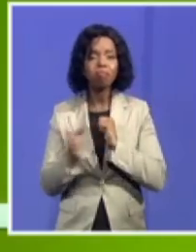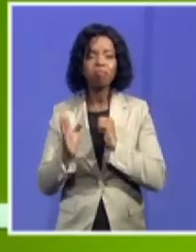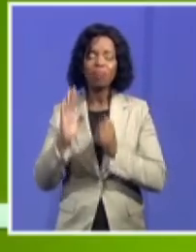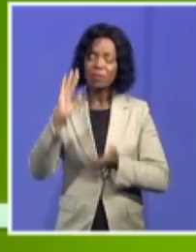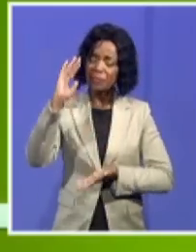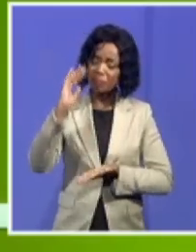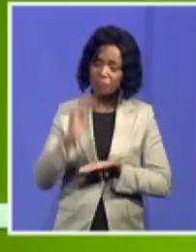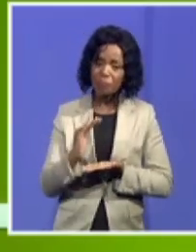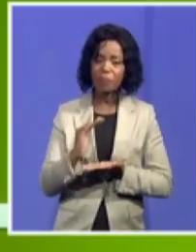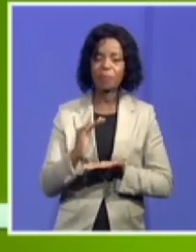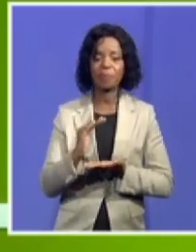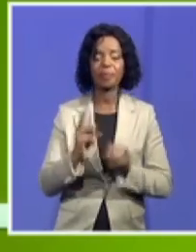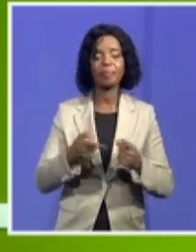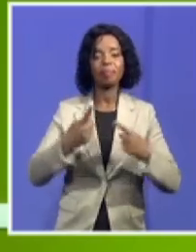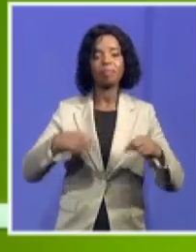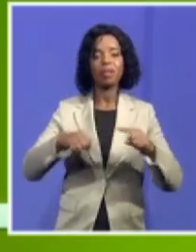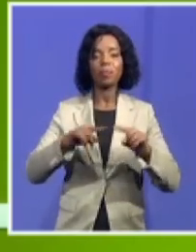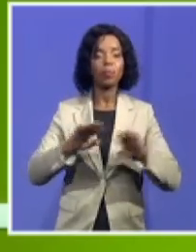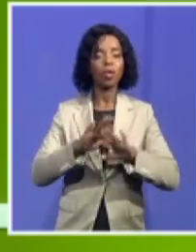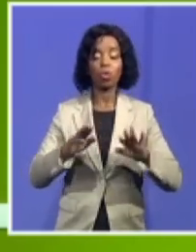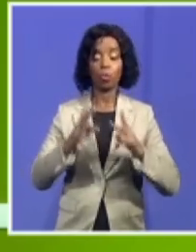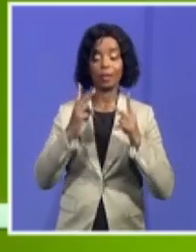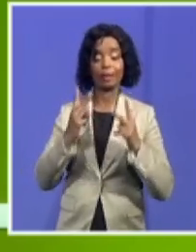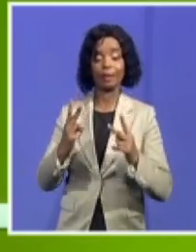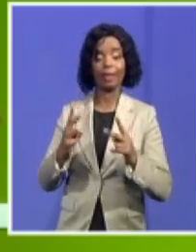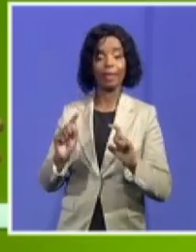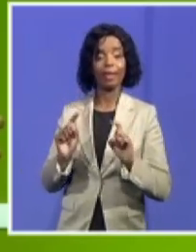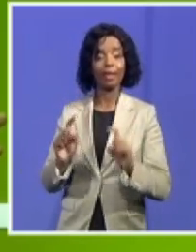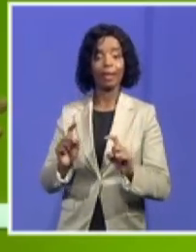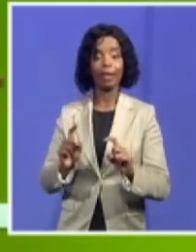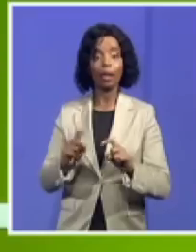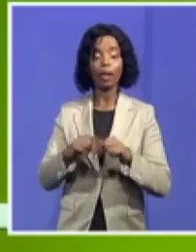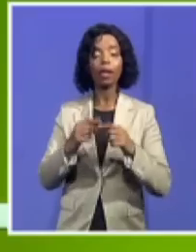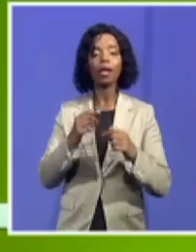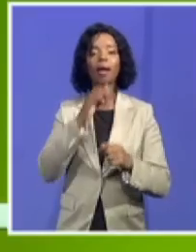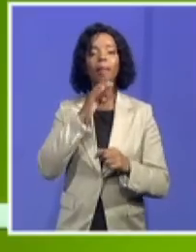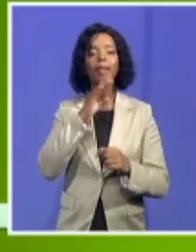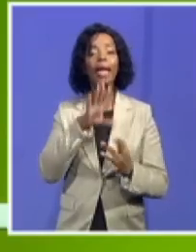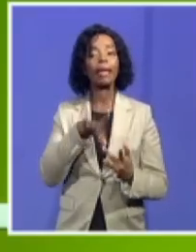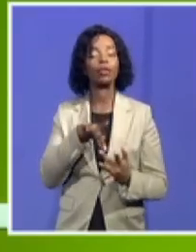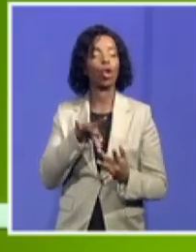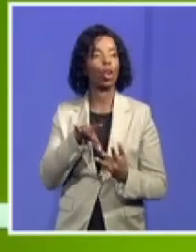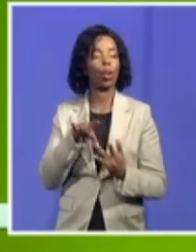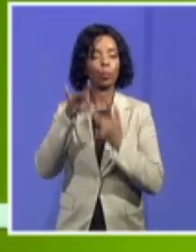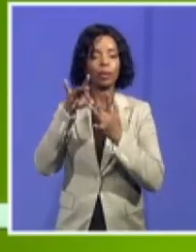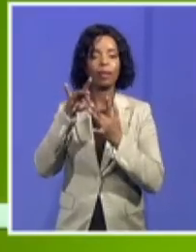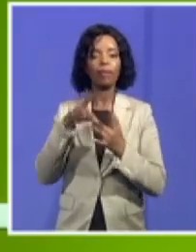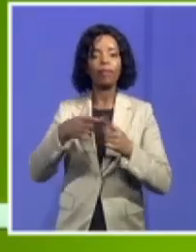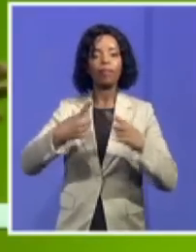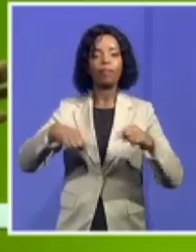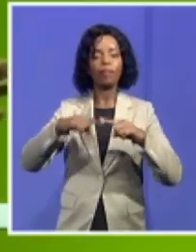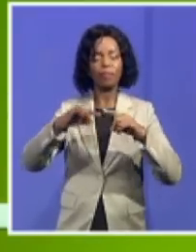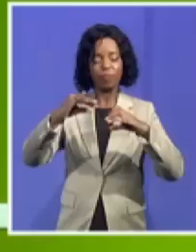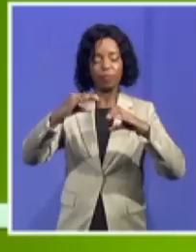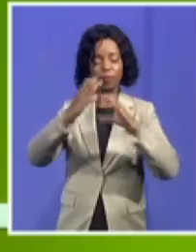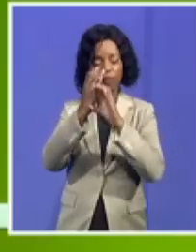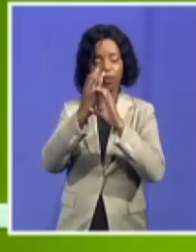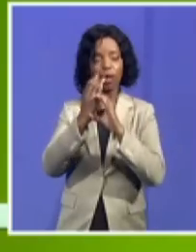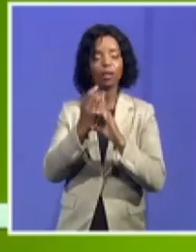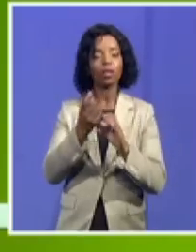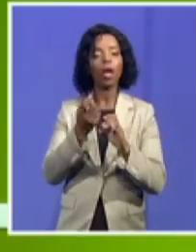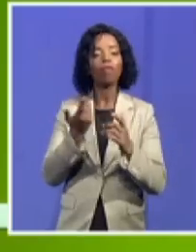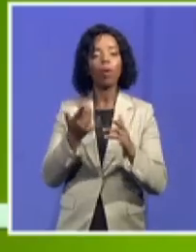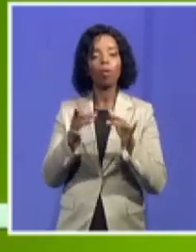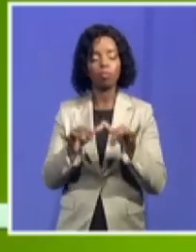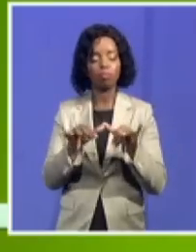this trajectory as being mutually exclusive to our focus on moving